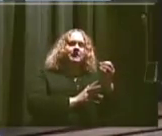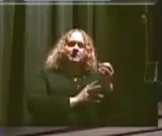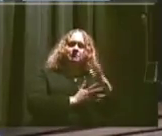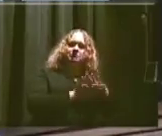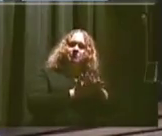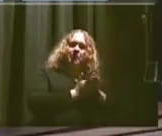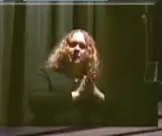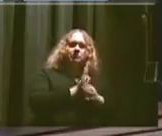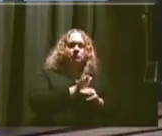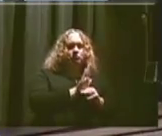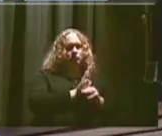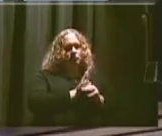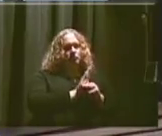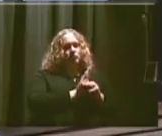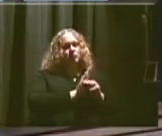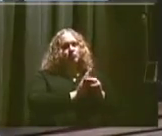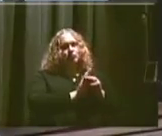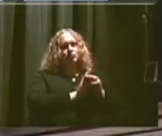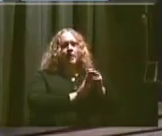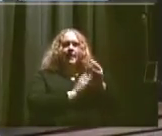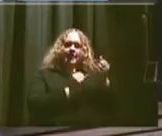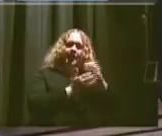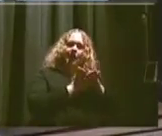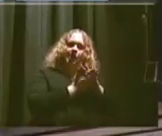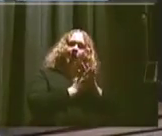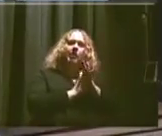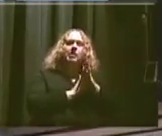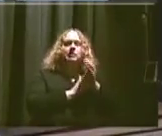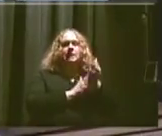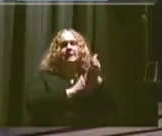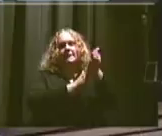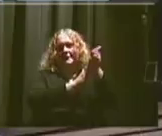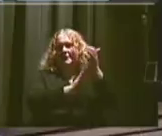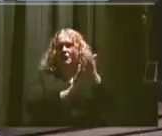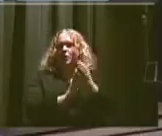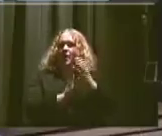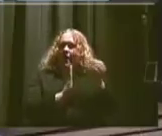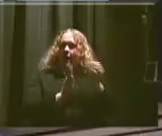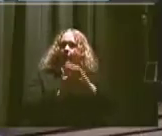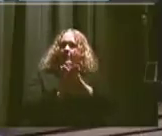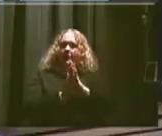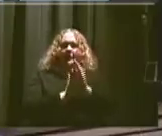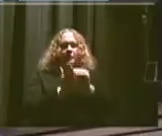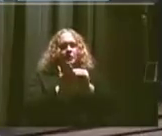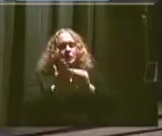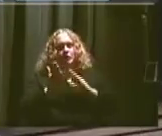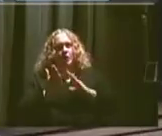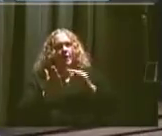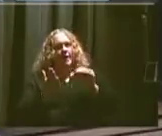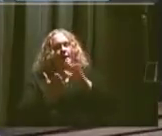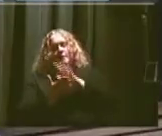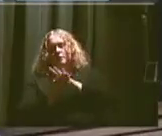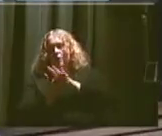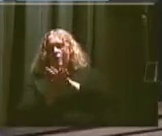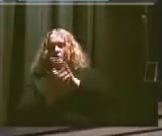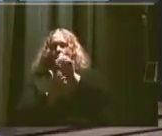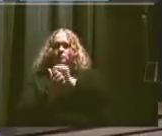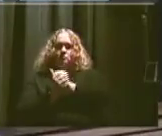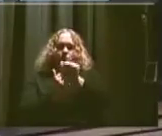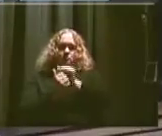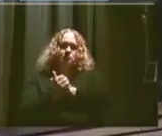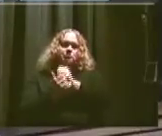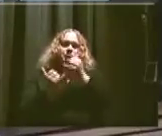has just gotten stronger and stronger and stronger as a leader and as a student, as a scholar, academic scholar, and an athlete. He currently carries